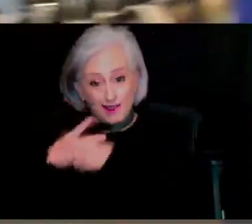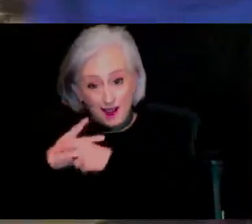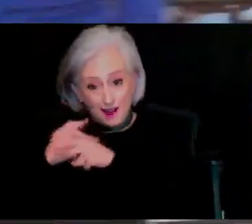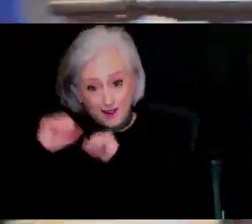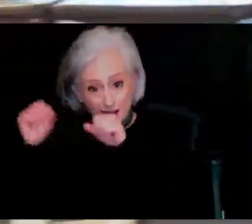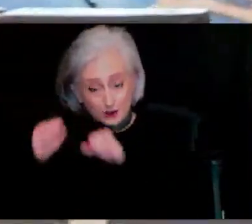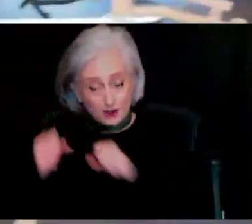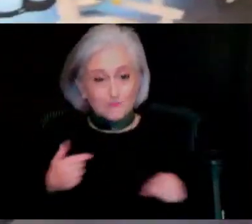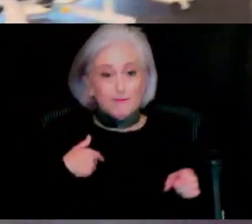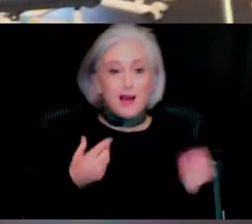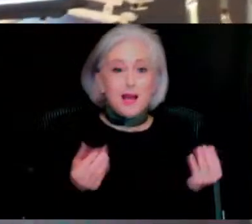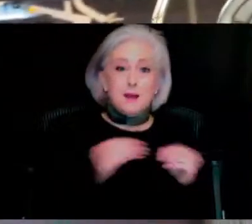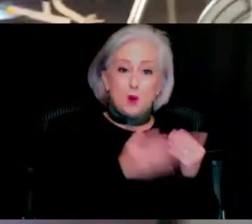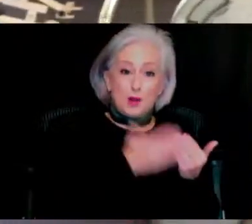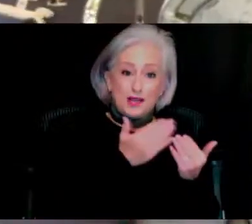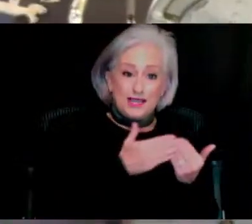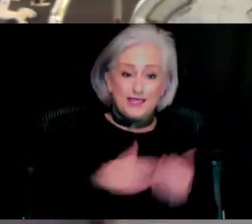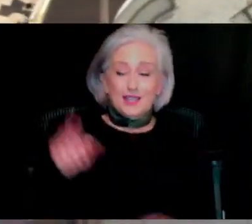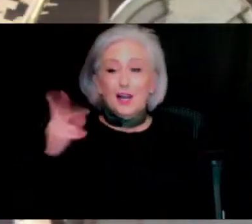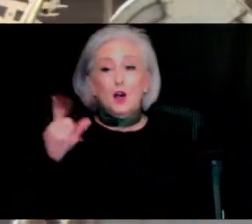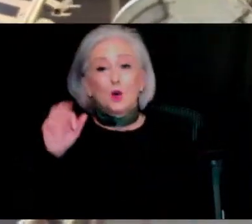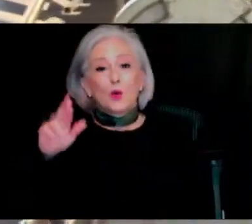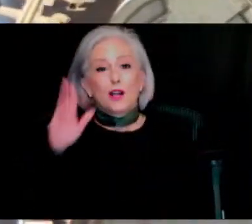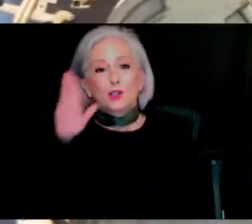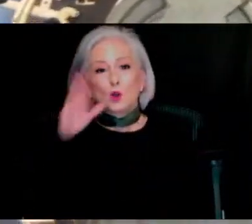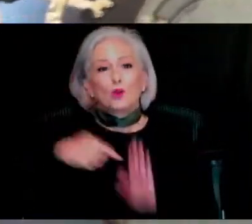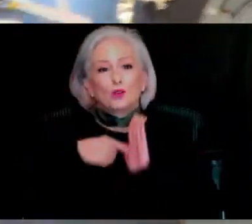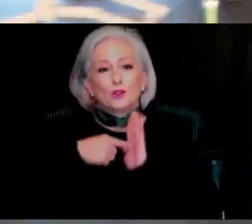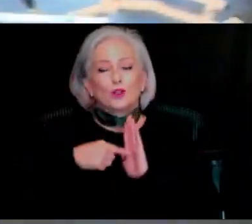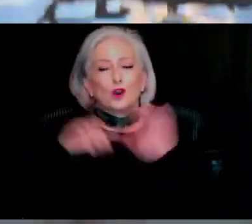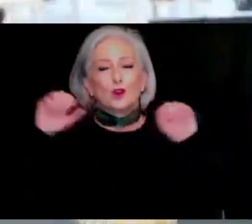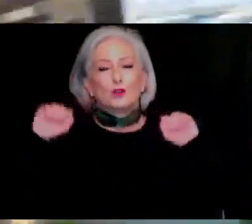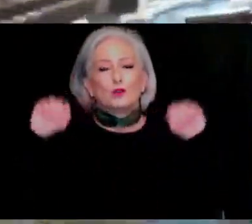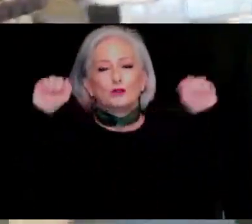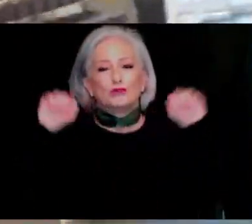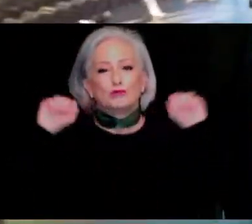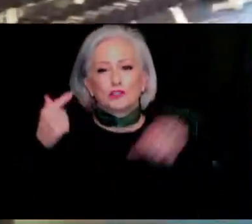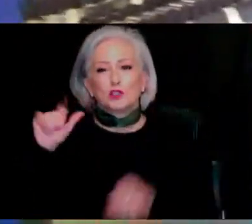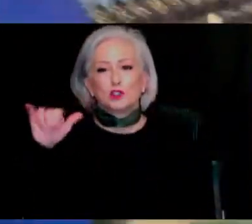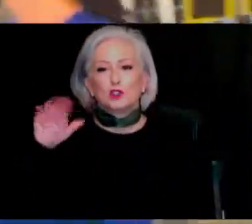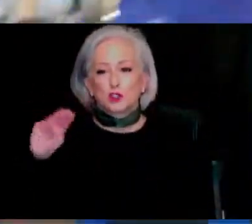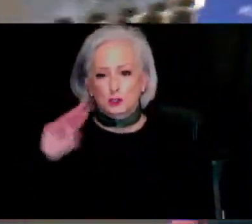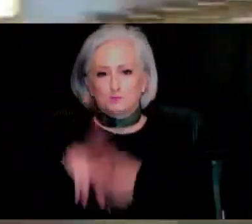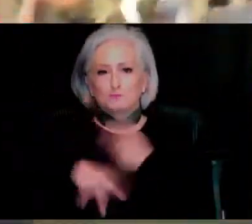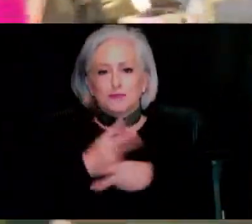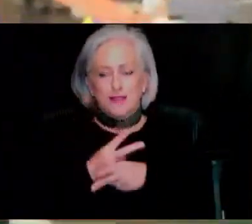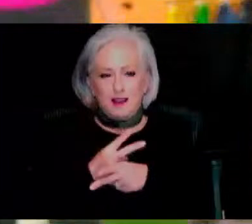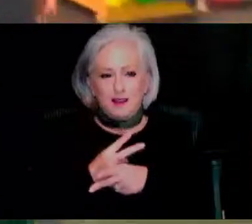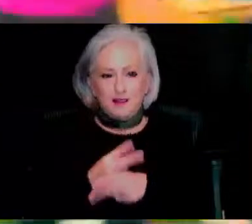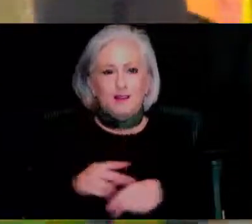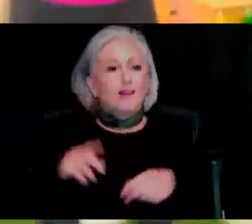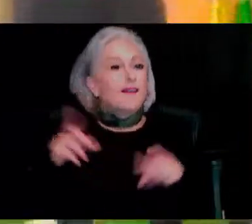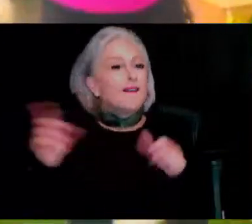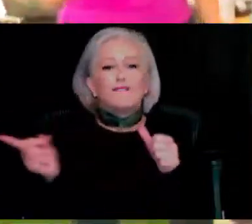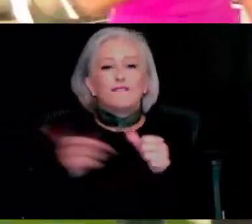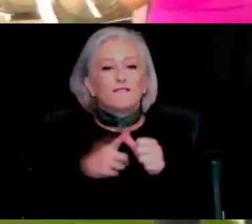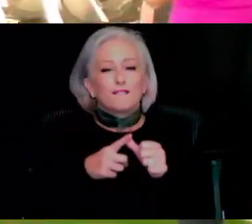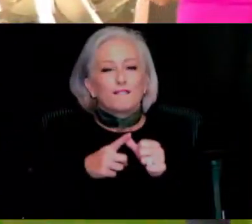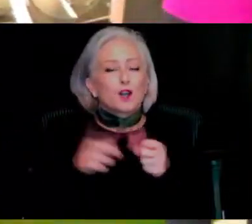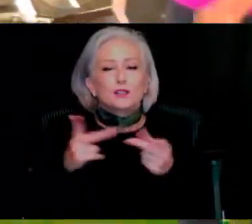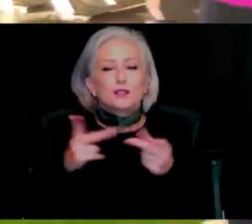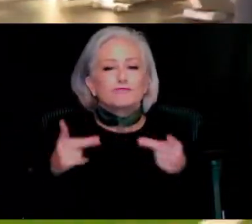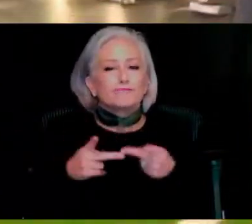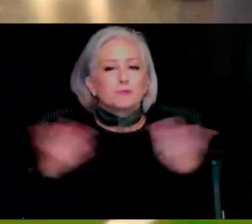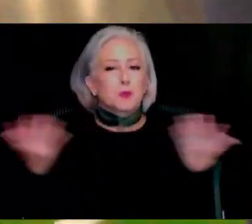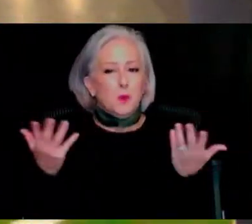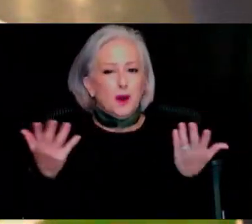on the machinery who's going to show you the gym versions. So why don't we start with move number 1, Kelsey? What can people start doing at